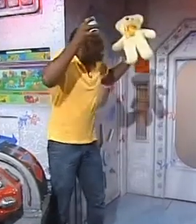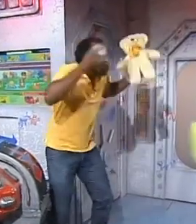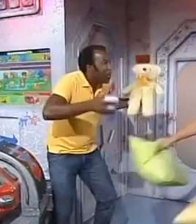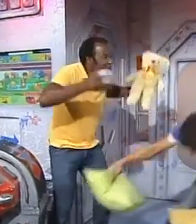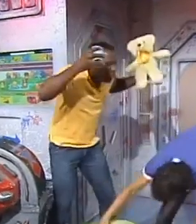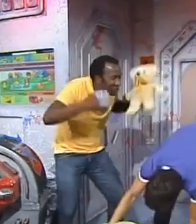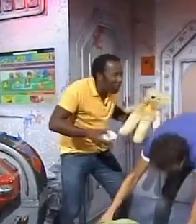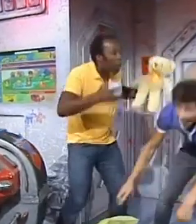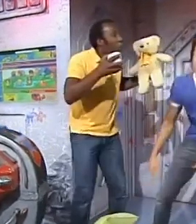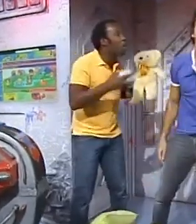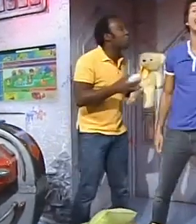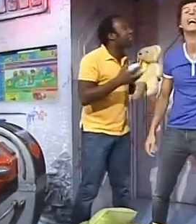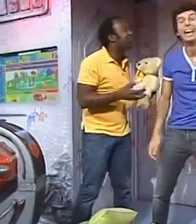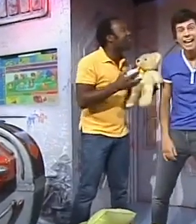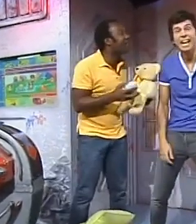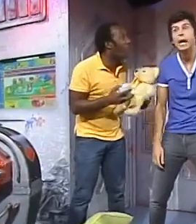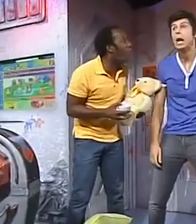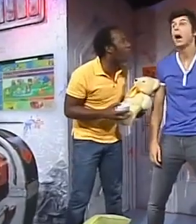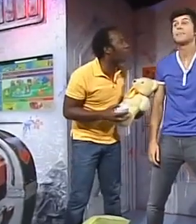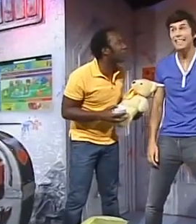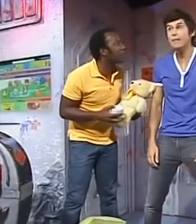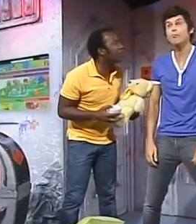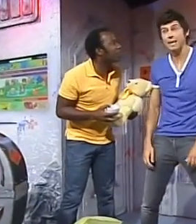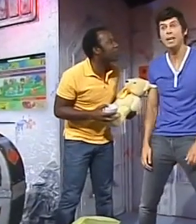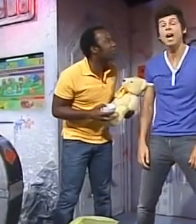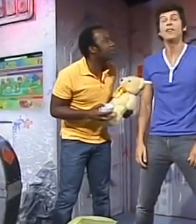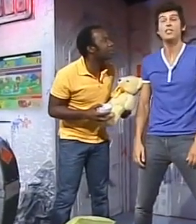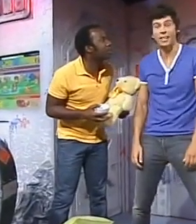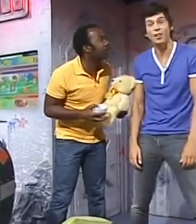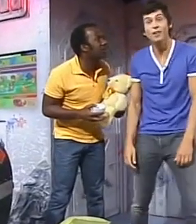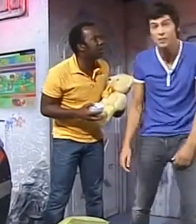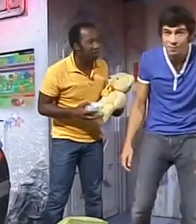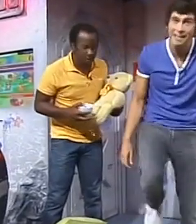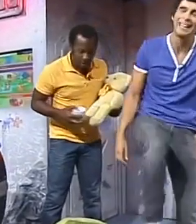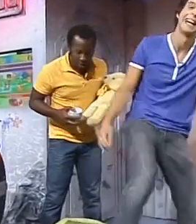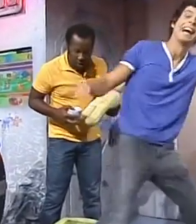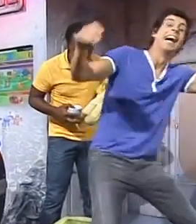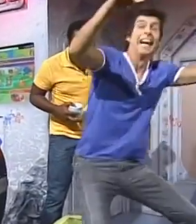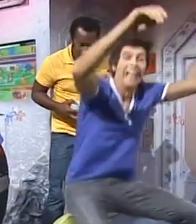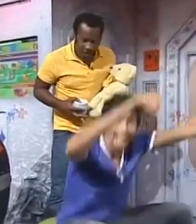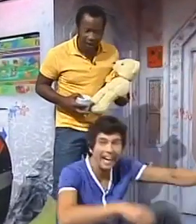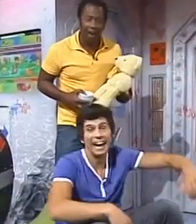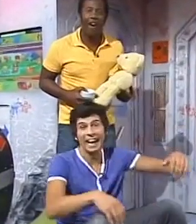Andy, slow down. What are you getting ready for? I'm getting ready for Jack and Ori Jr.